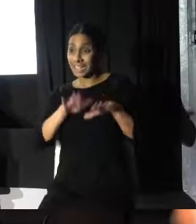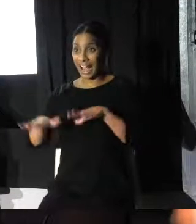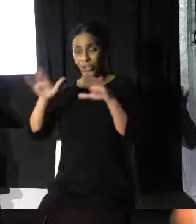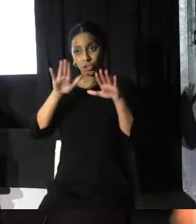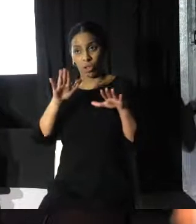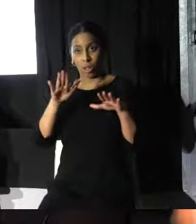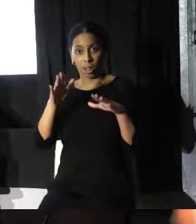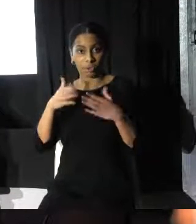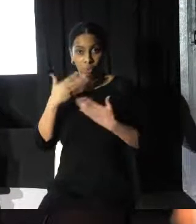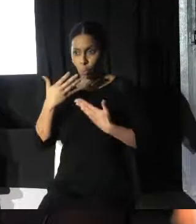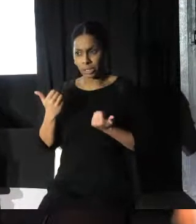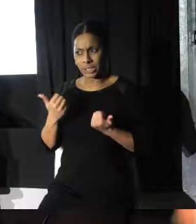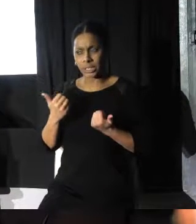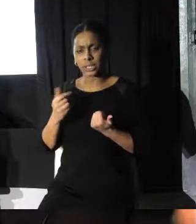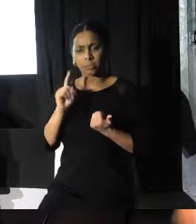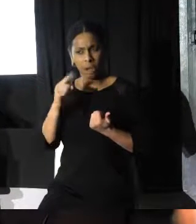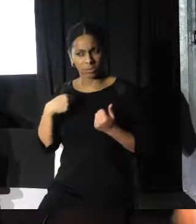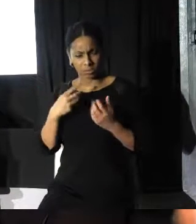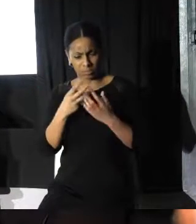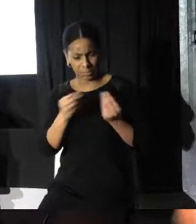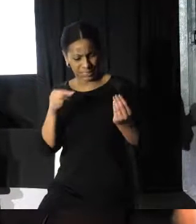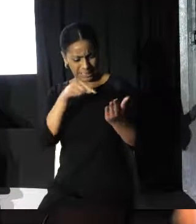miss, between